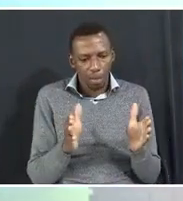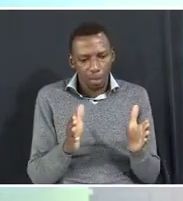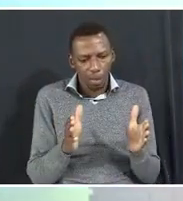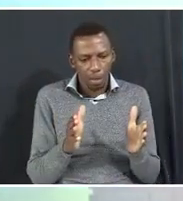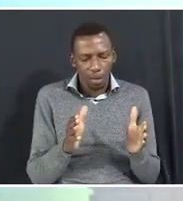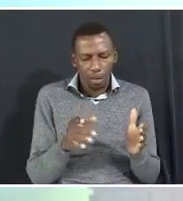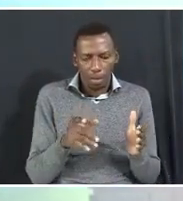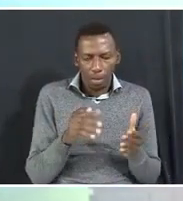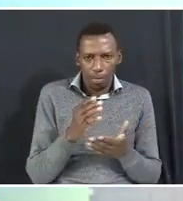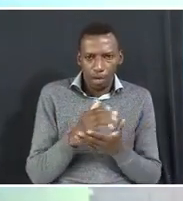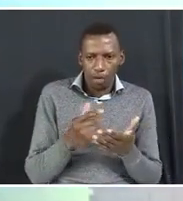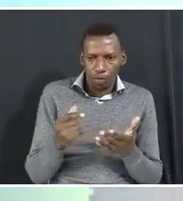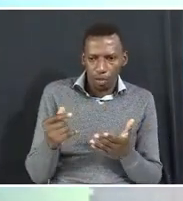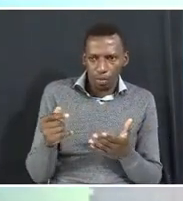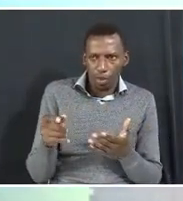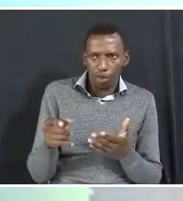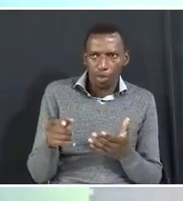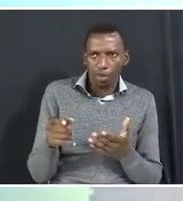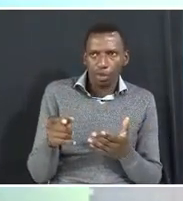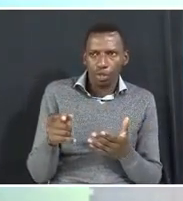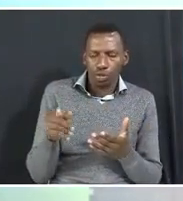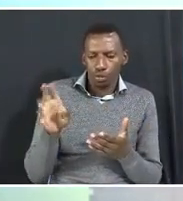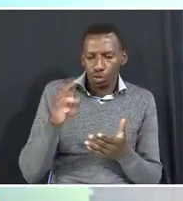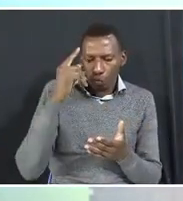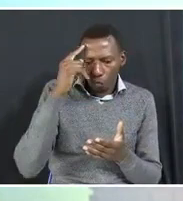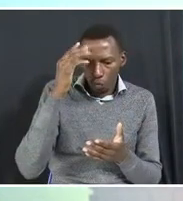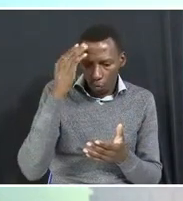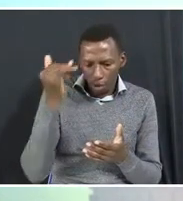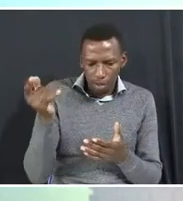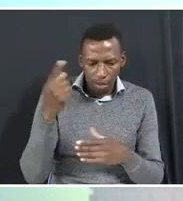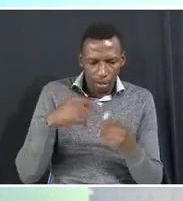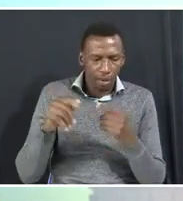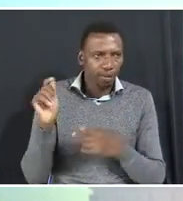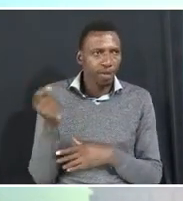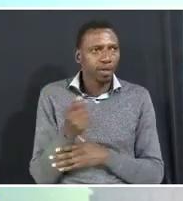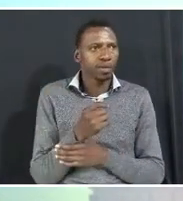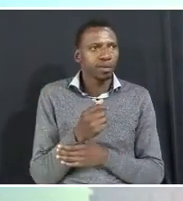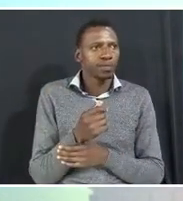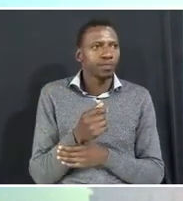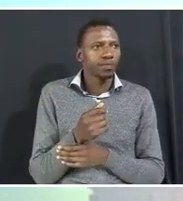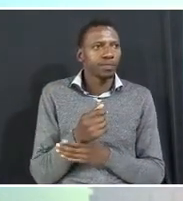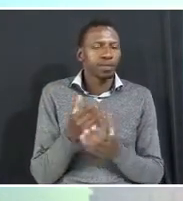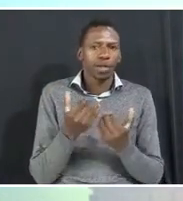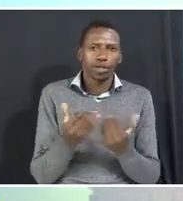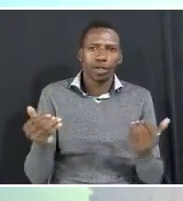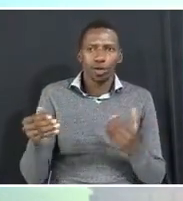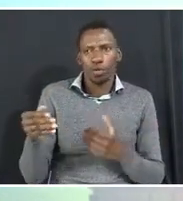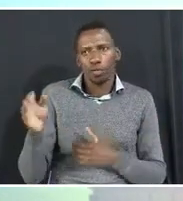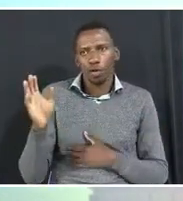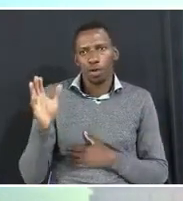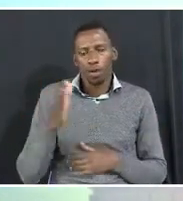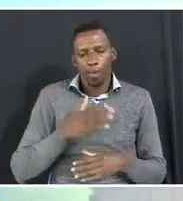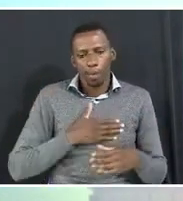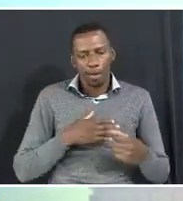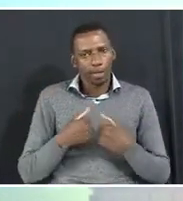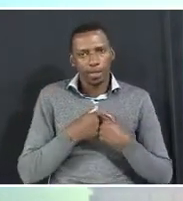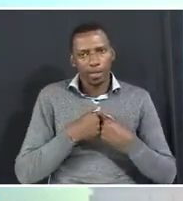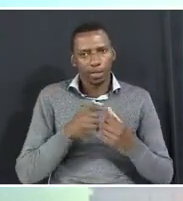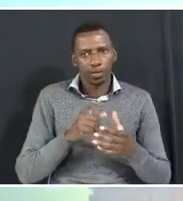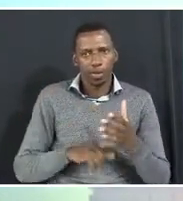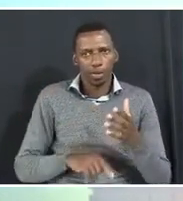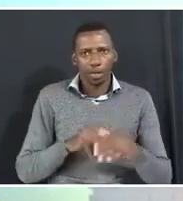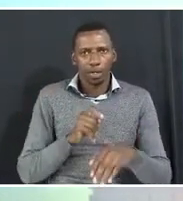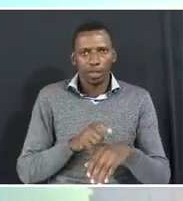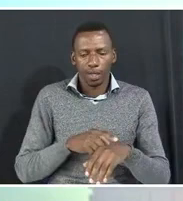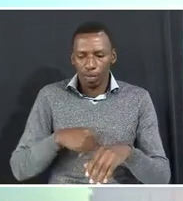of that investment for why he's in Kenya. So anyway, children of God, my challenge is when we talk about